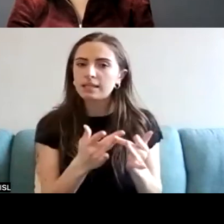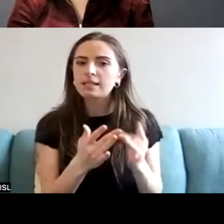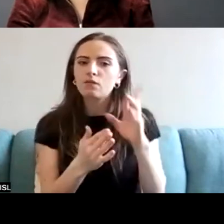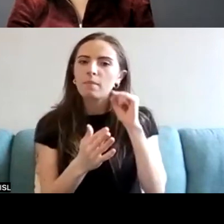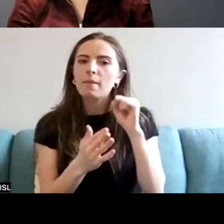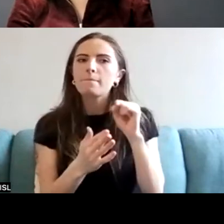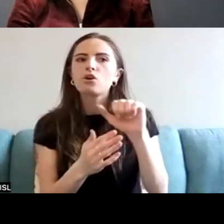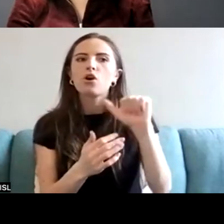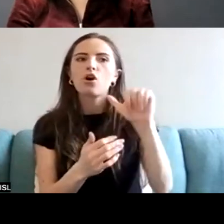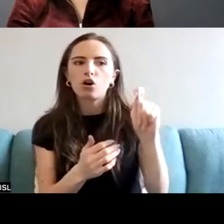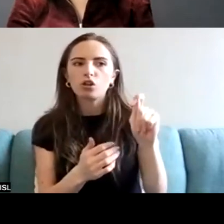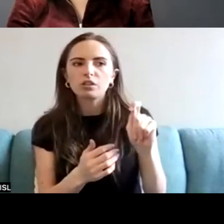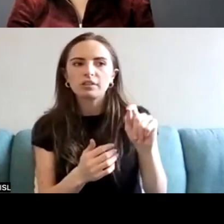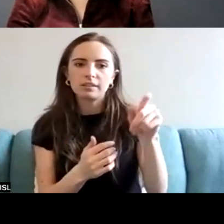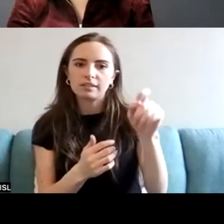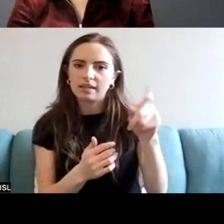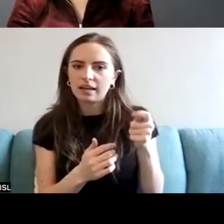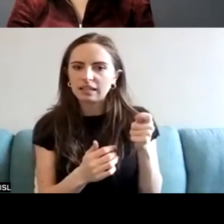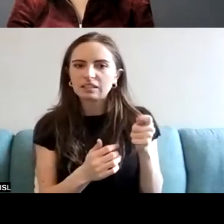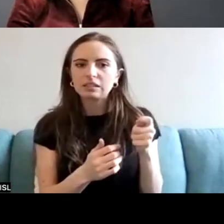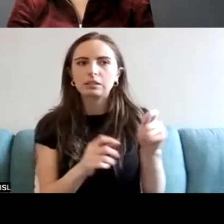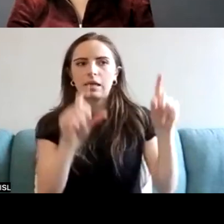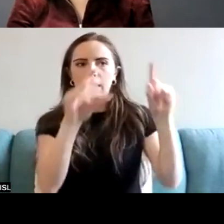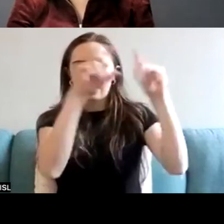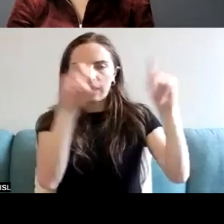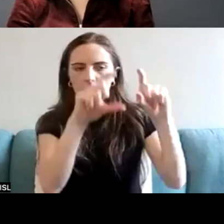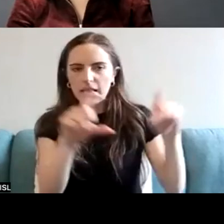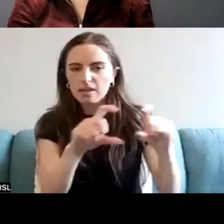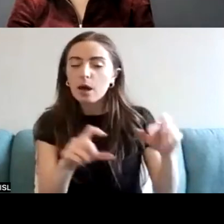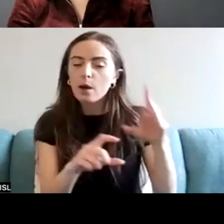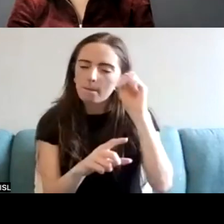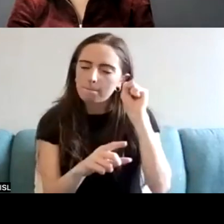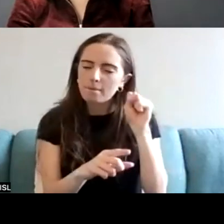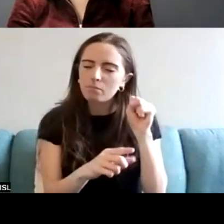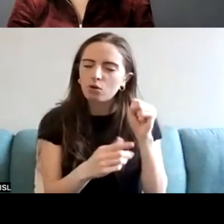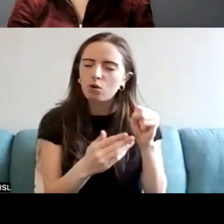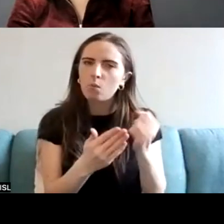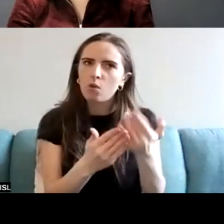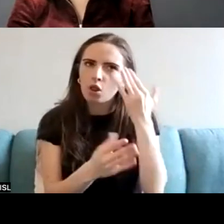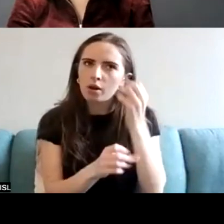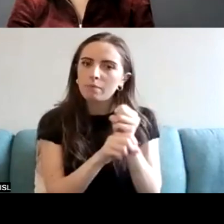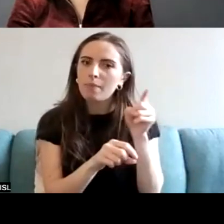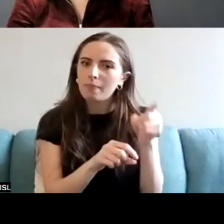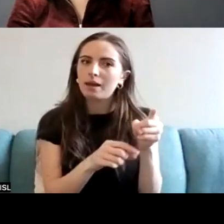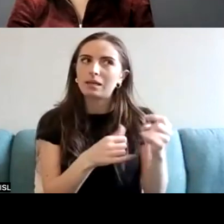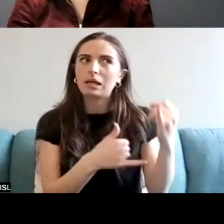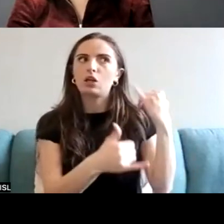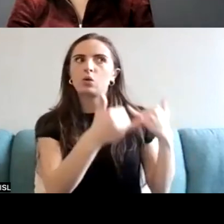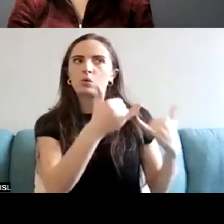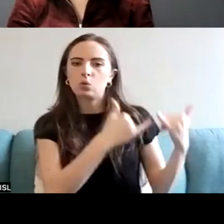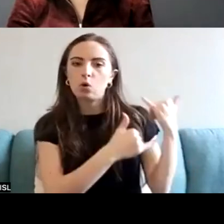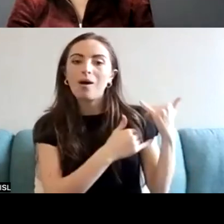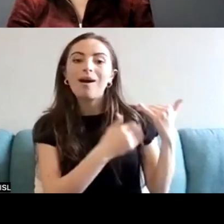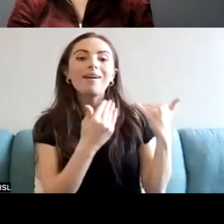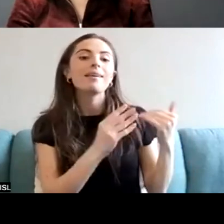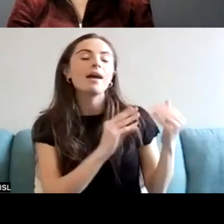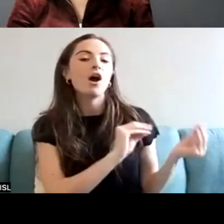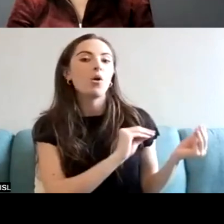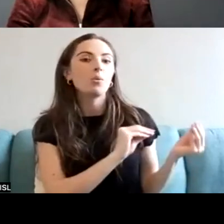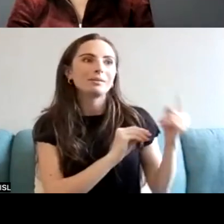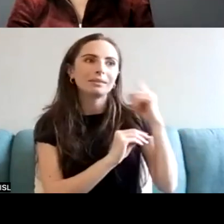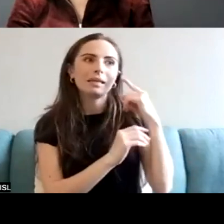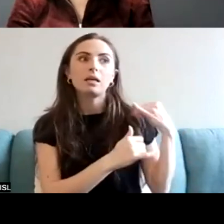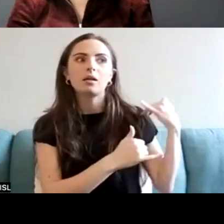and headings and all of these different things that we were using as part of HTML. And now seeing how that's